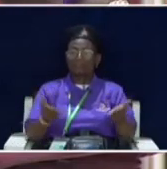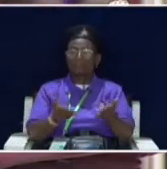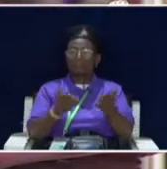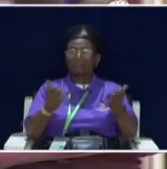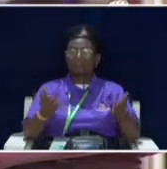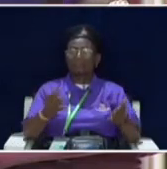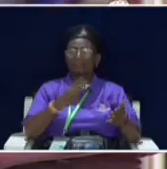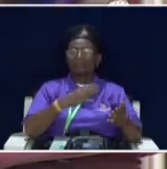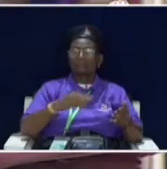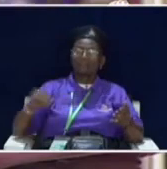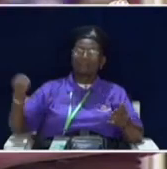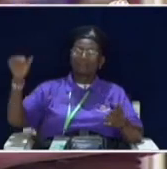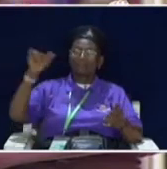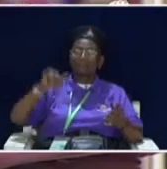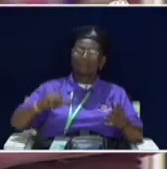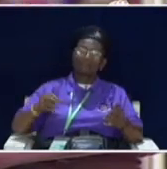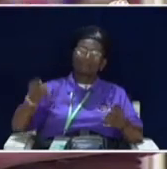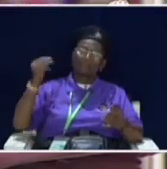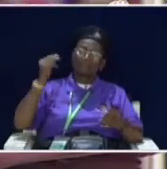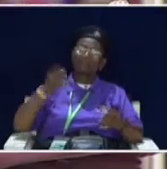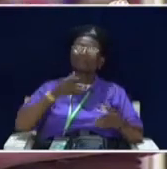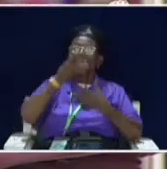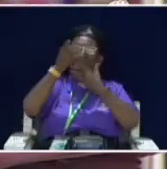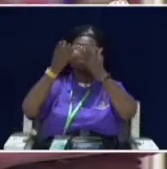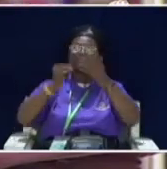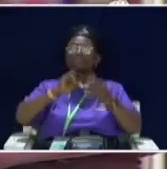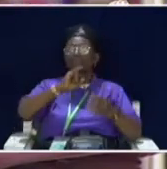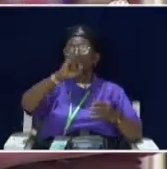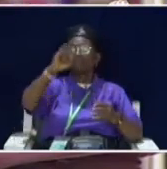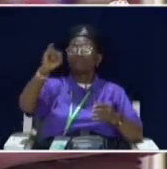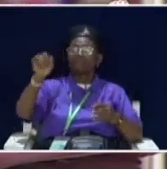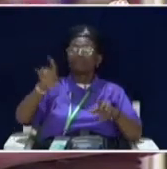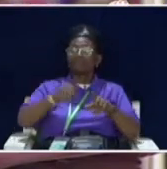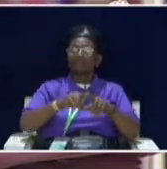and they were shouting as they were going. Won si n kigbe bi won se lo.